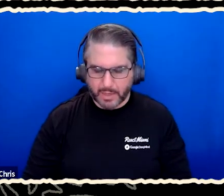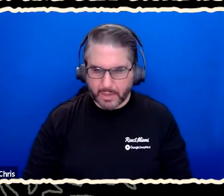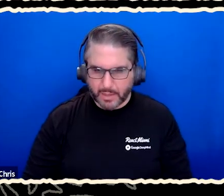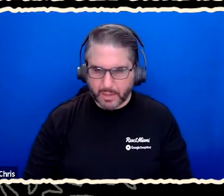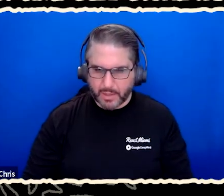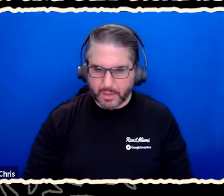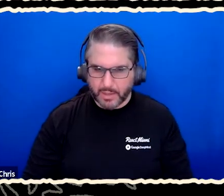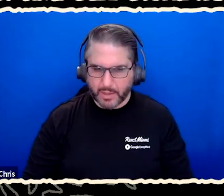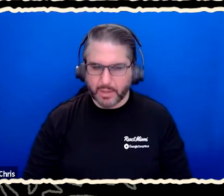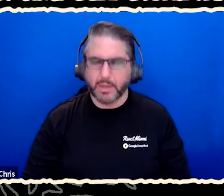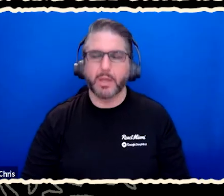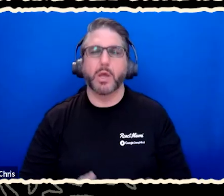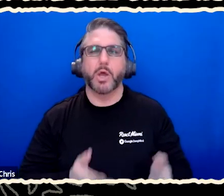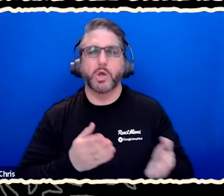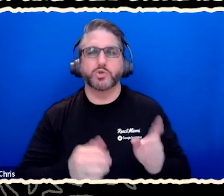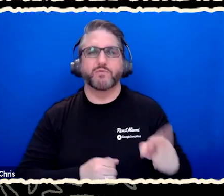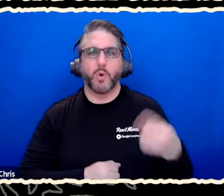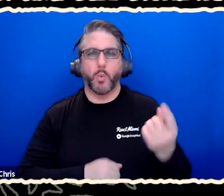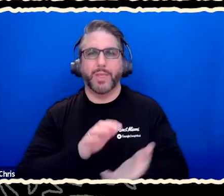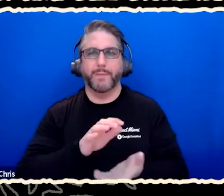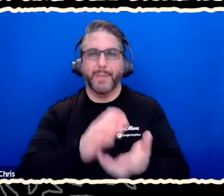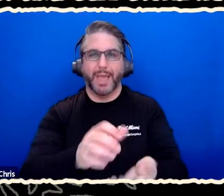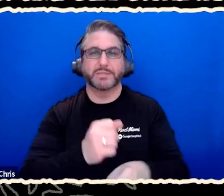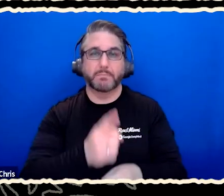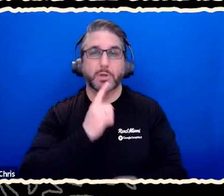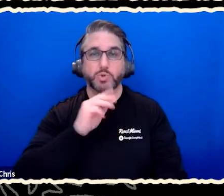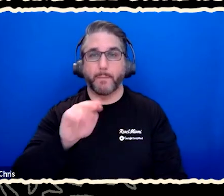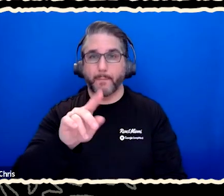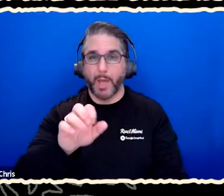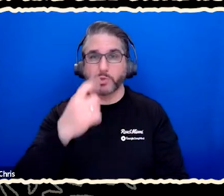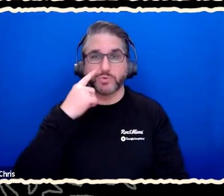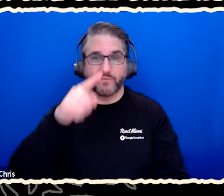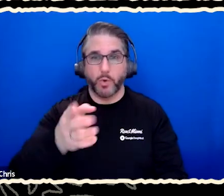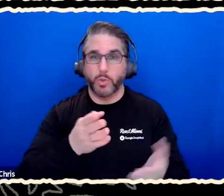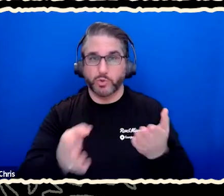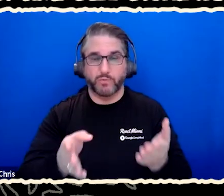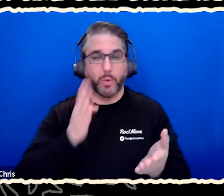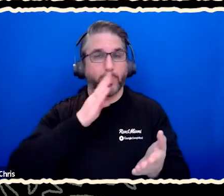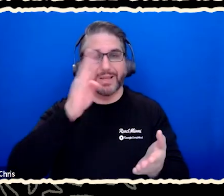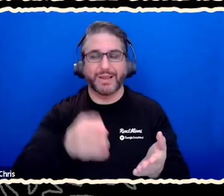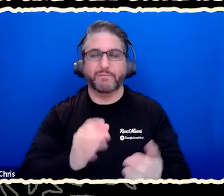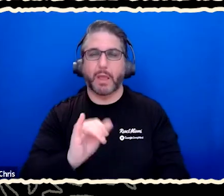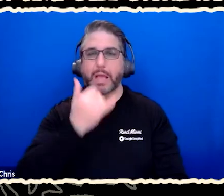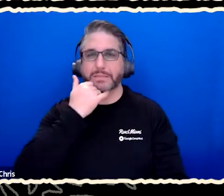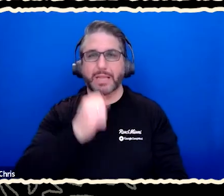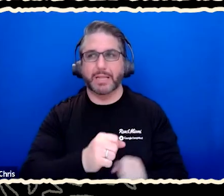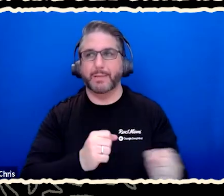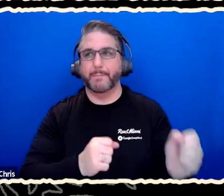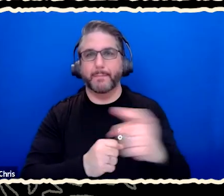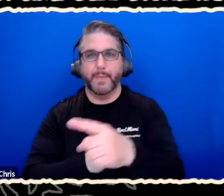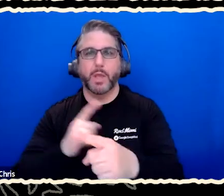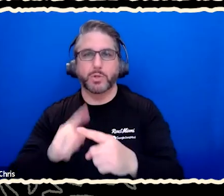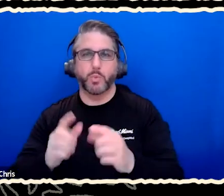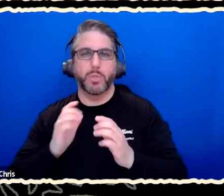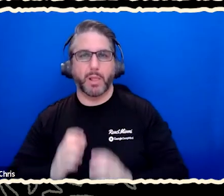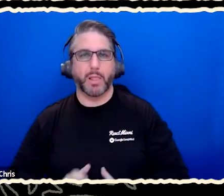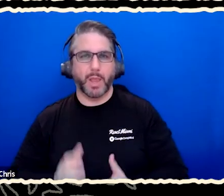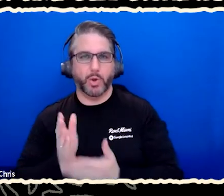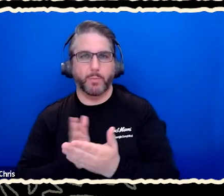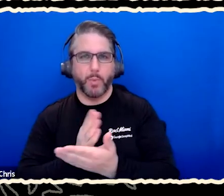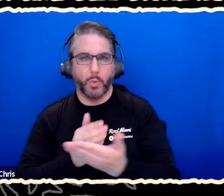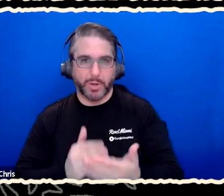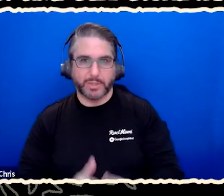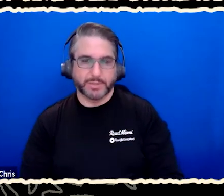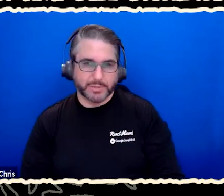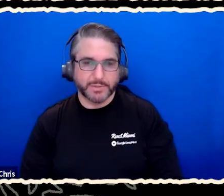the server-only package to ensure that modules intended for the server will never accidentally get imported into client components.